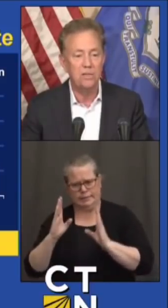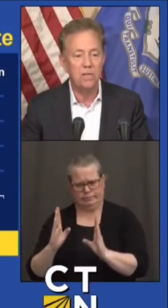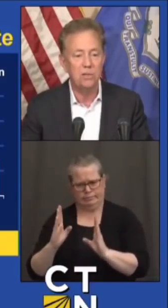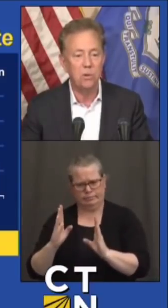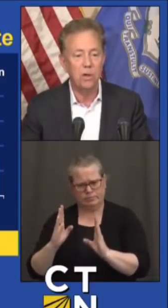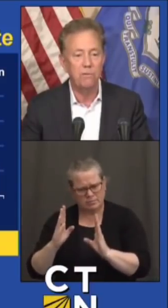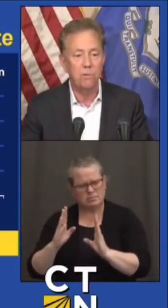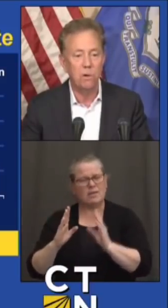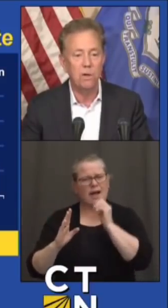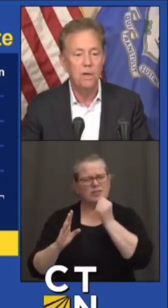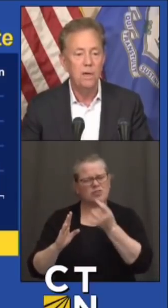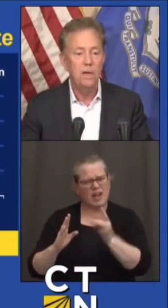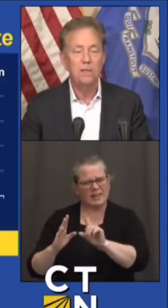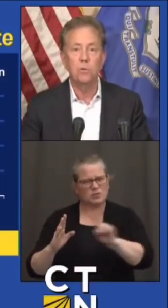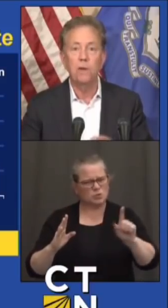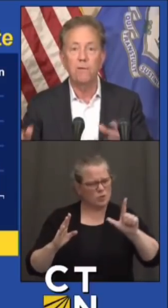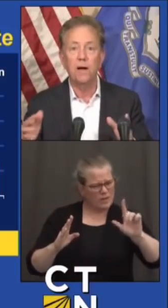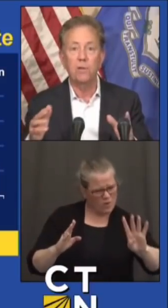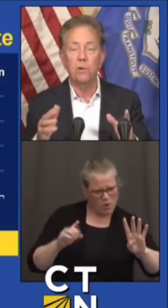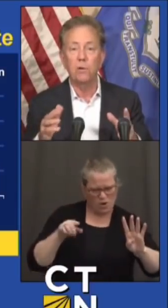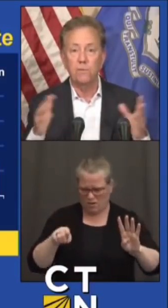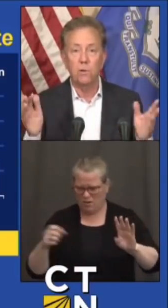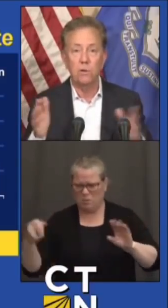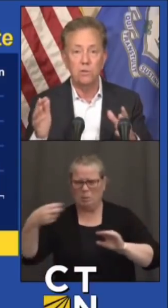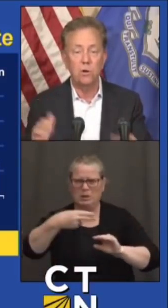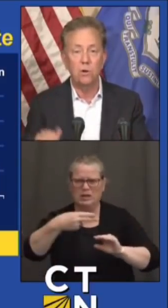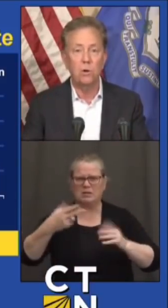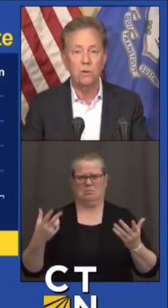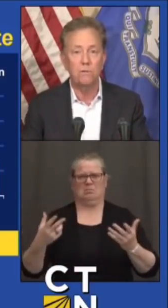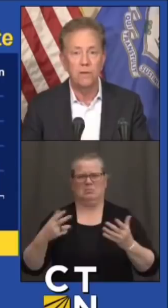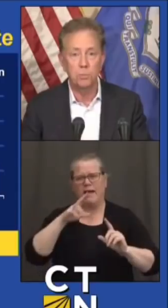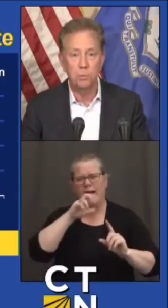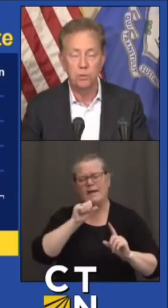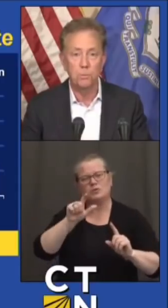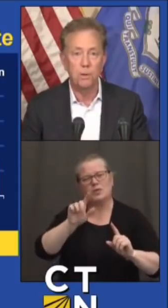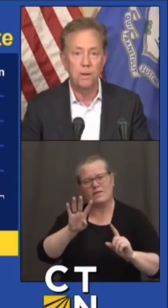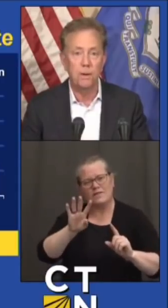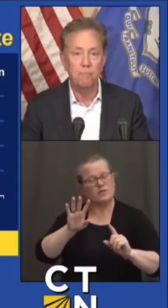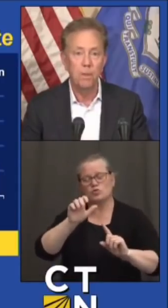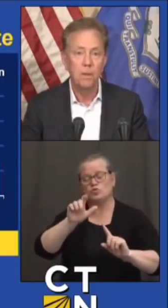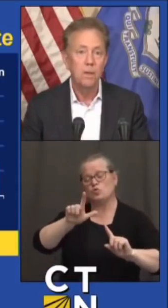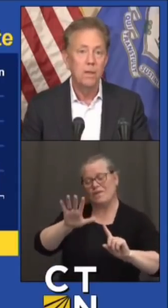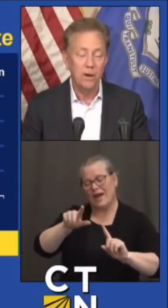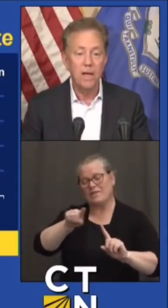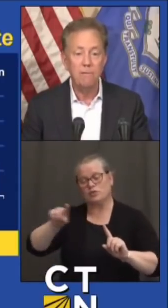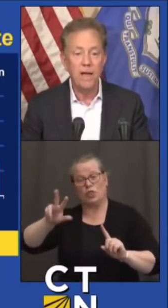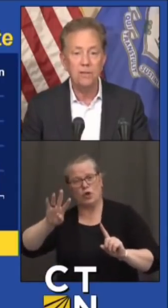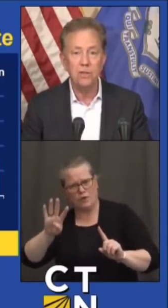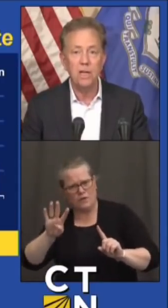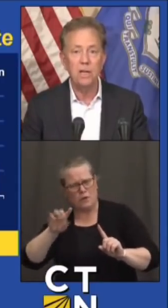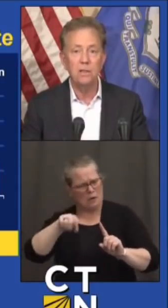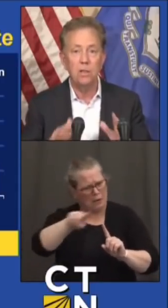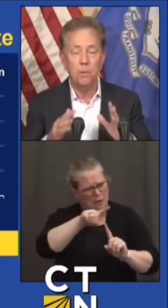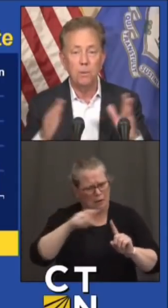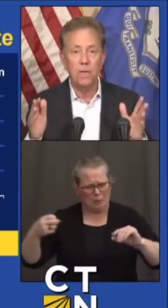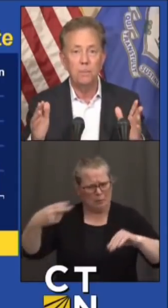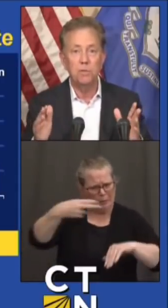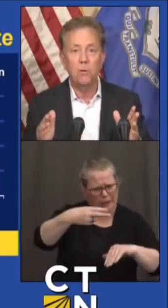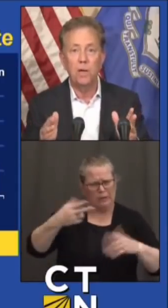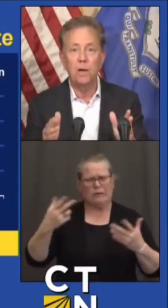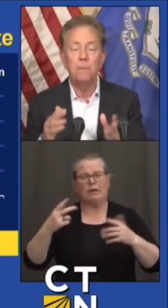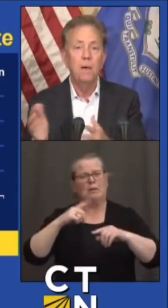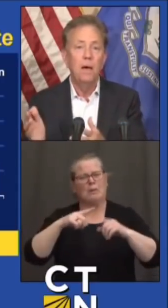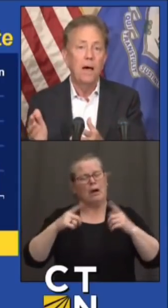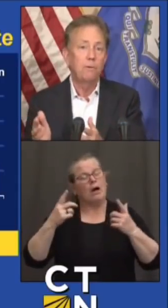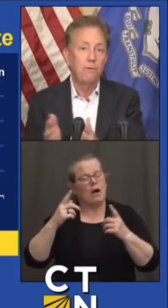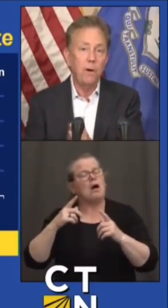than 18 to 24 and 25 to 34, those so-called invincibles. But they're getting vaccinated. The number keeps